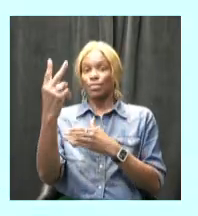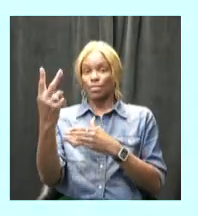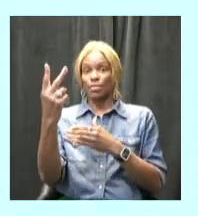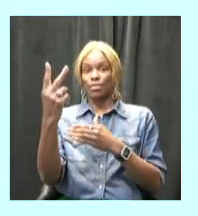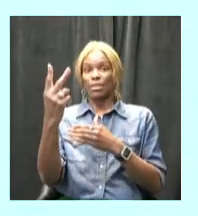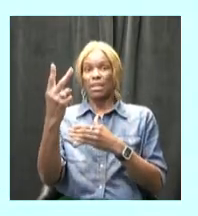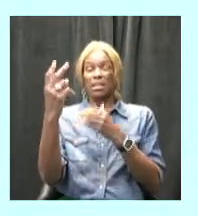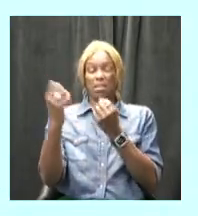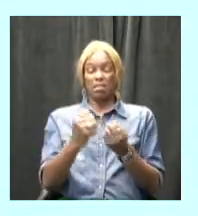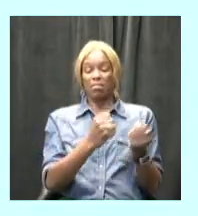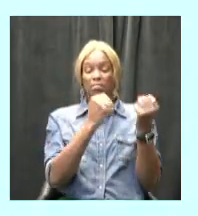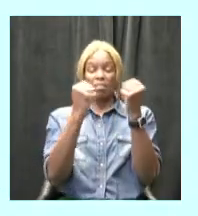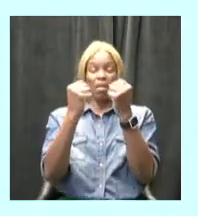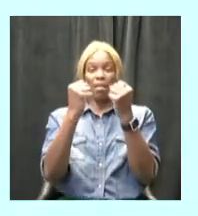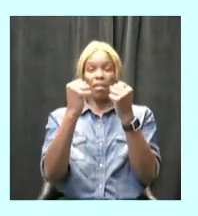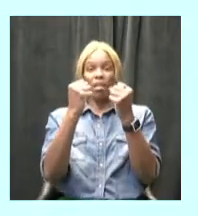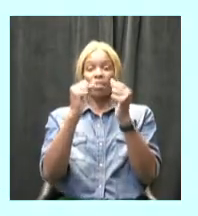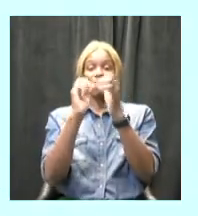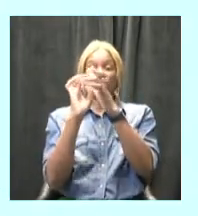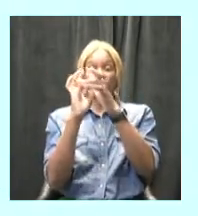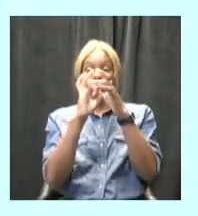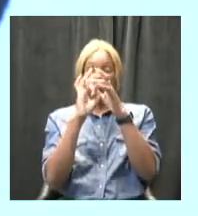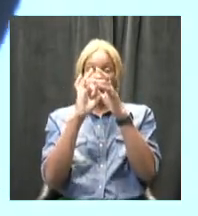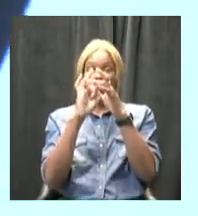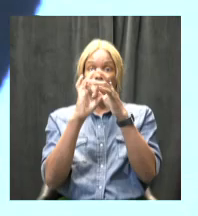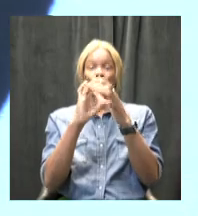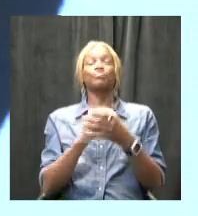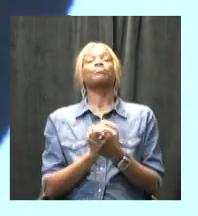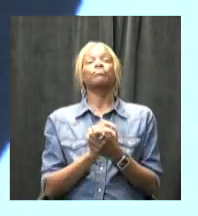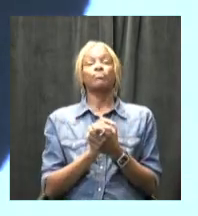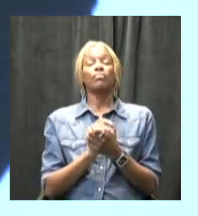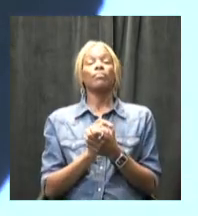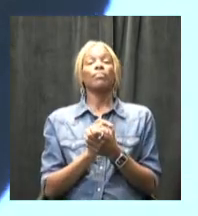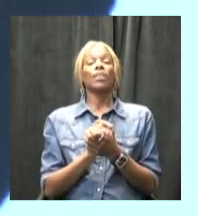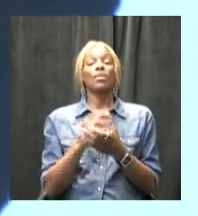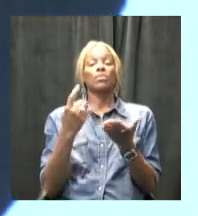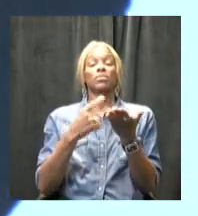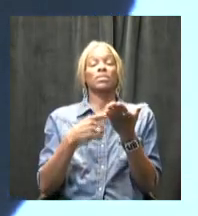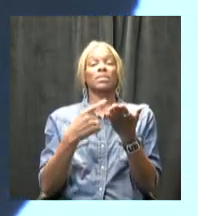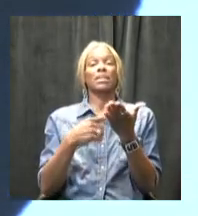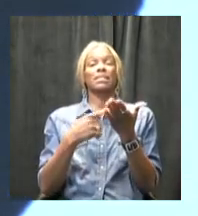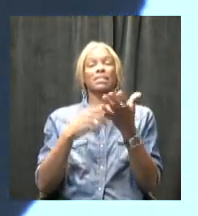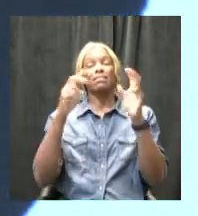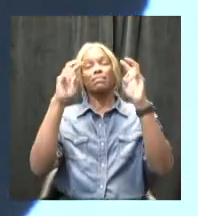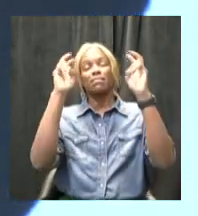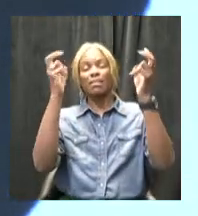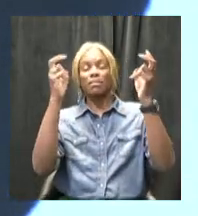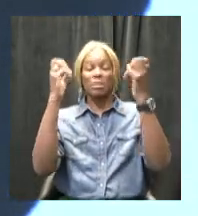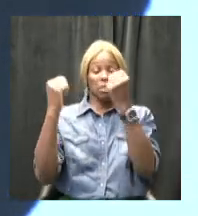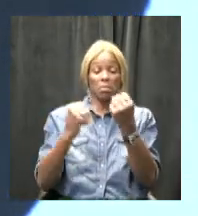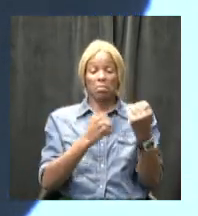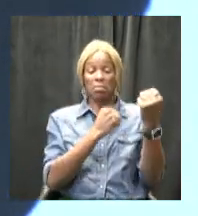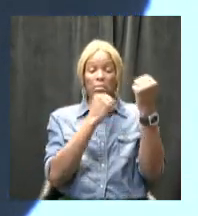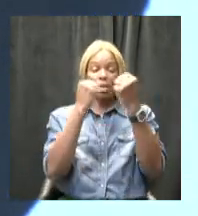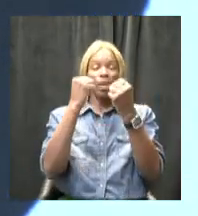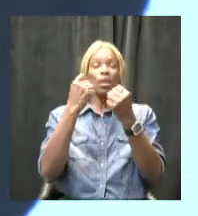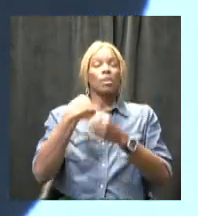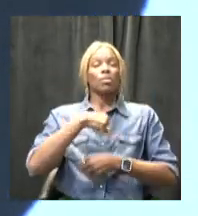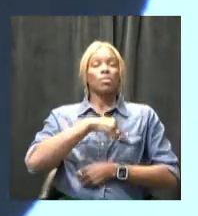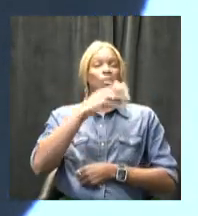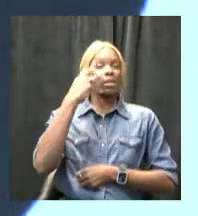One. And for the next two Sundays, this week and next week, we're going to talk about this whole theme of the power that's found